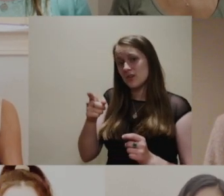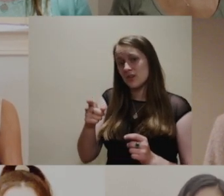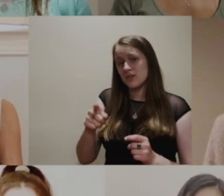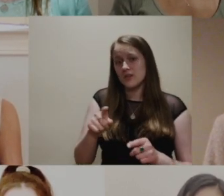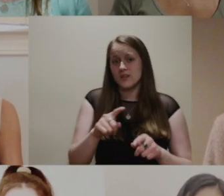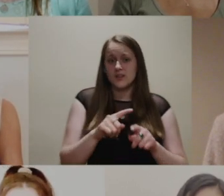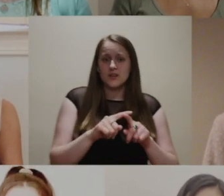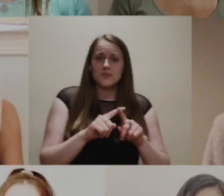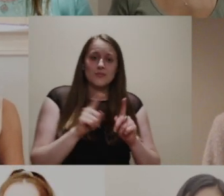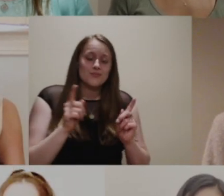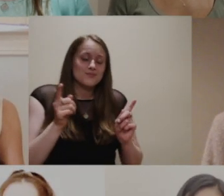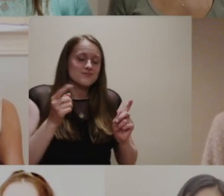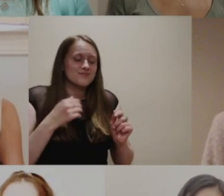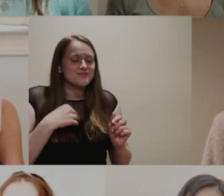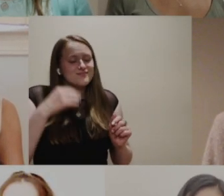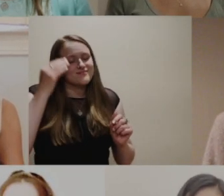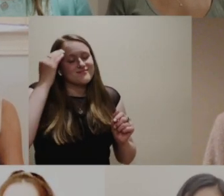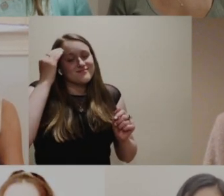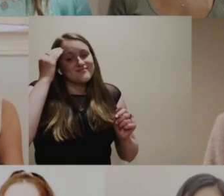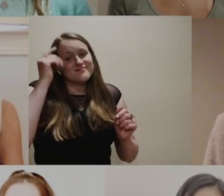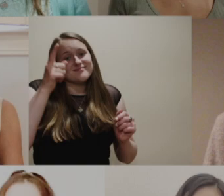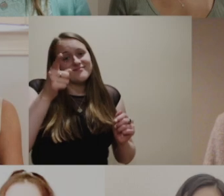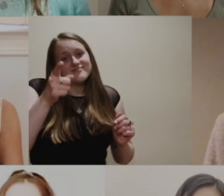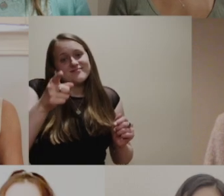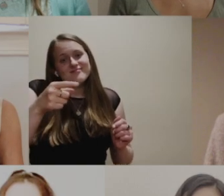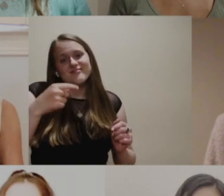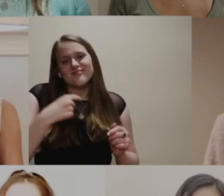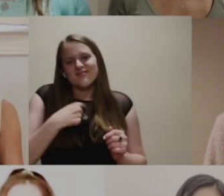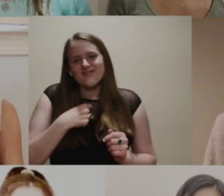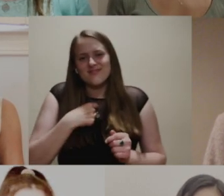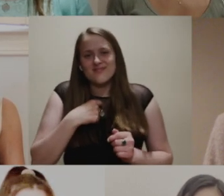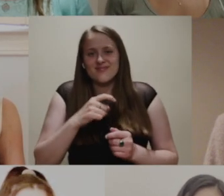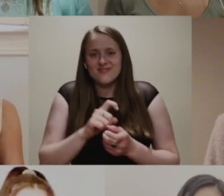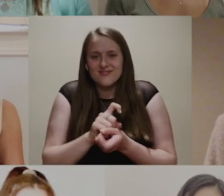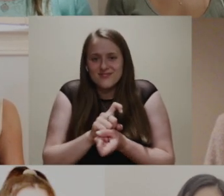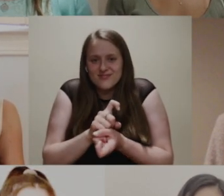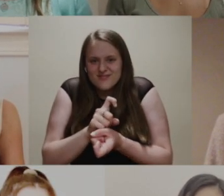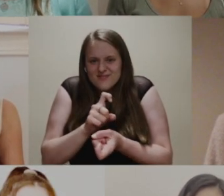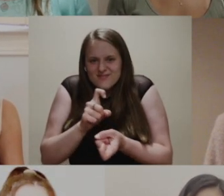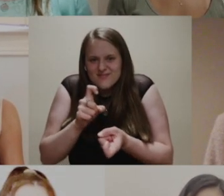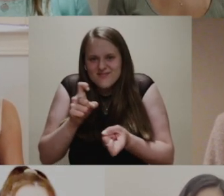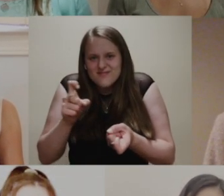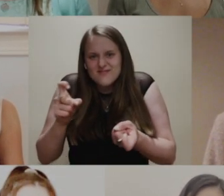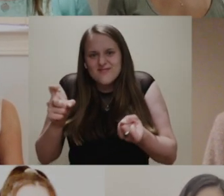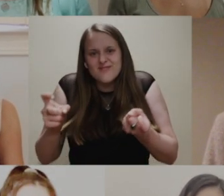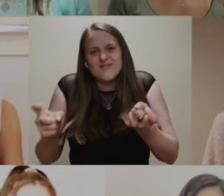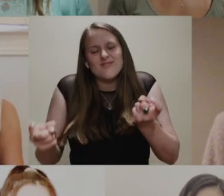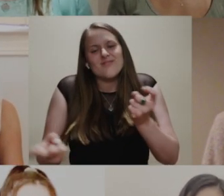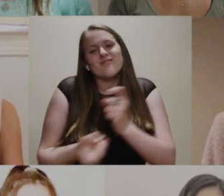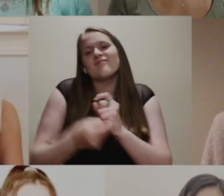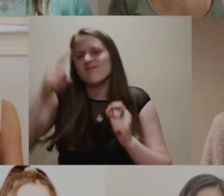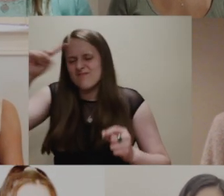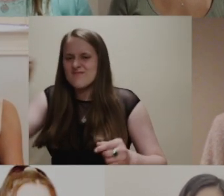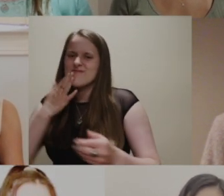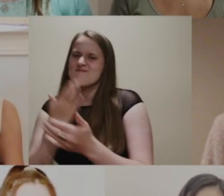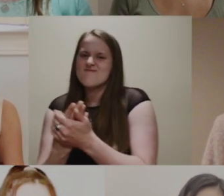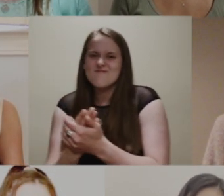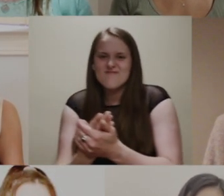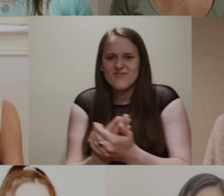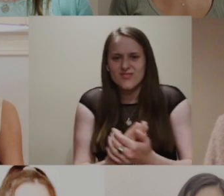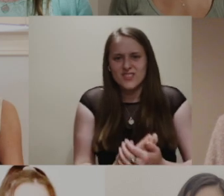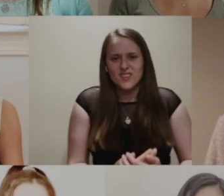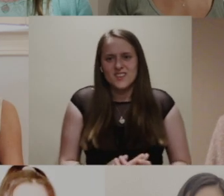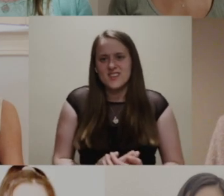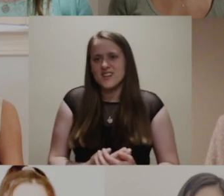you Because I knew you I have been changed For